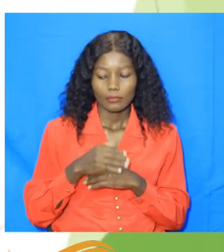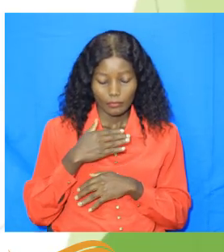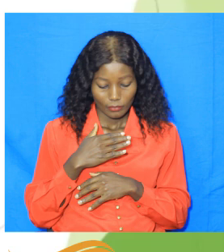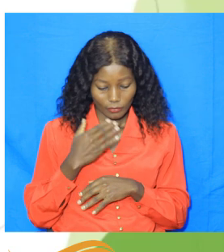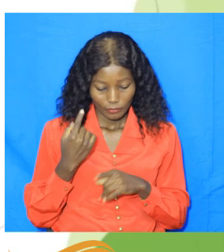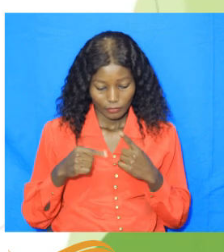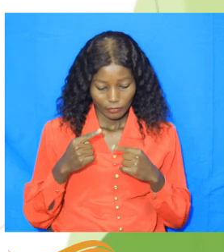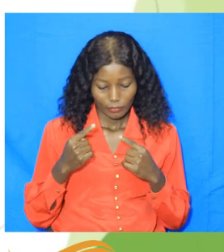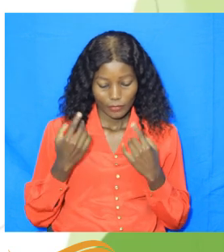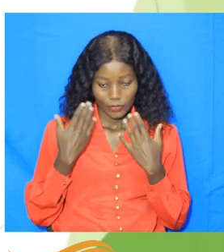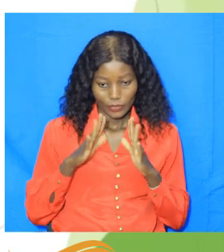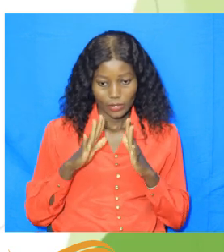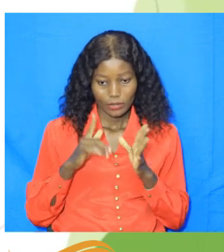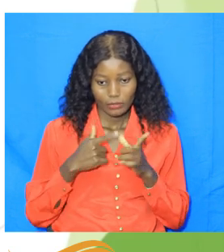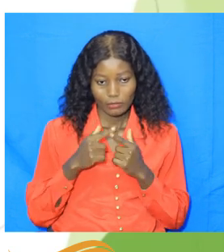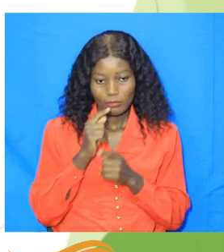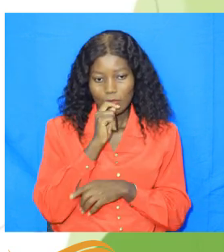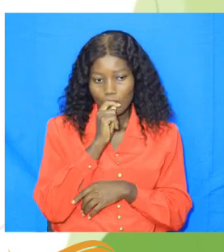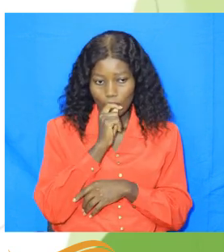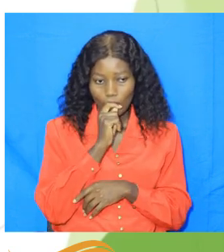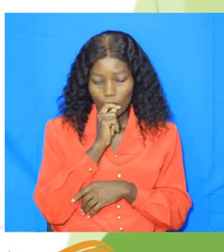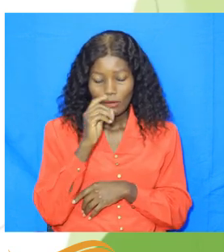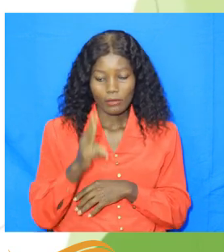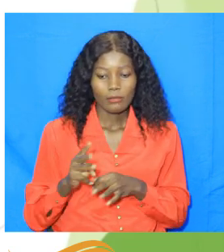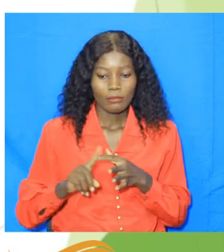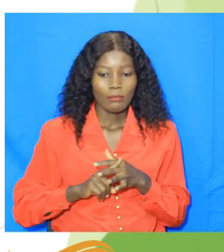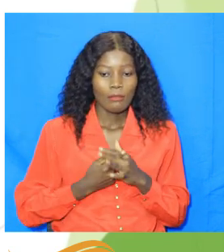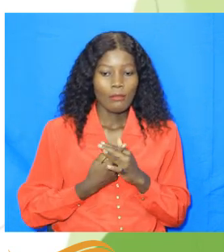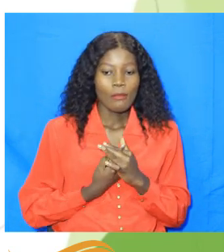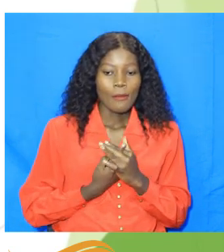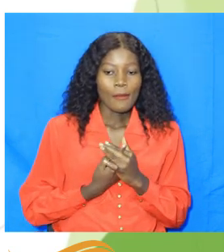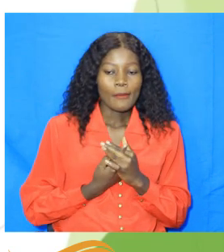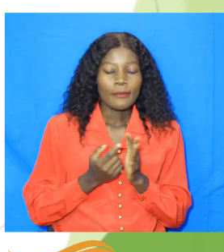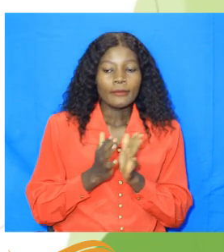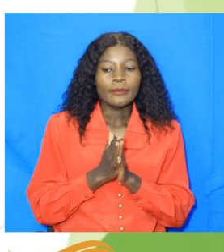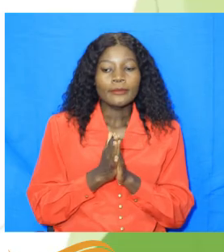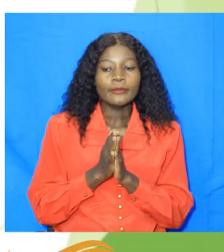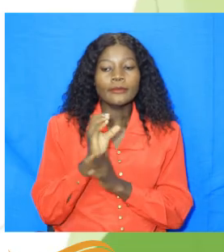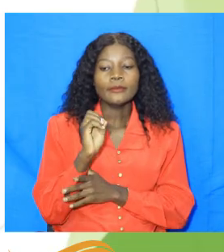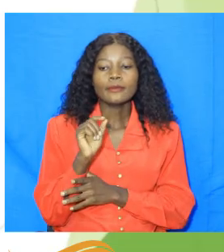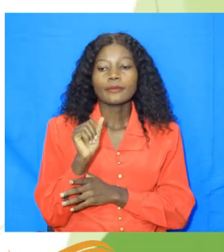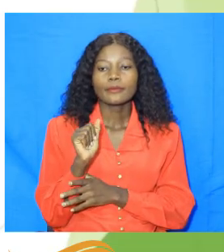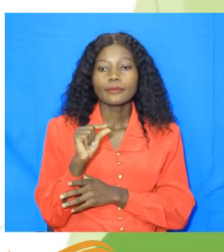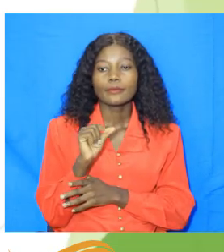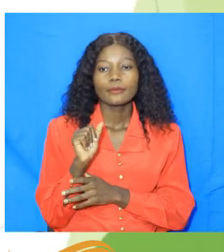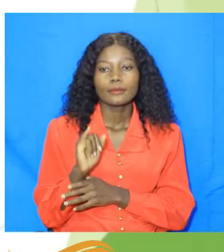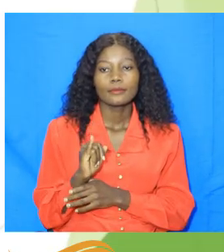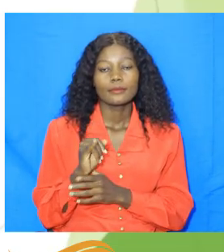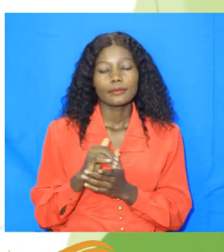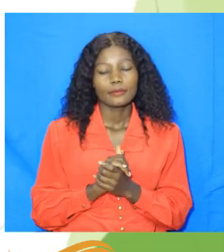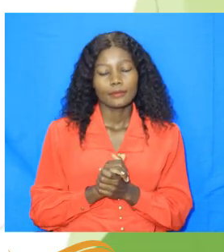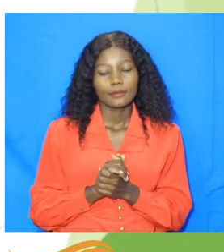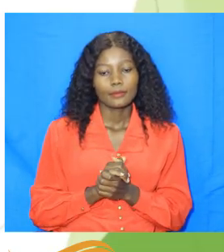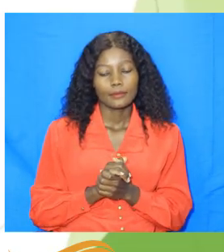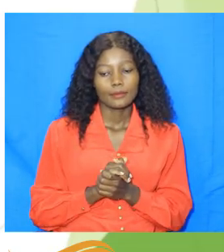bout, then the referee will start with Otagaini, Rei, then Shomeni,